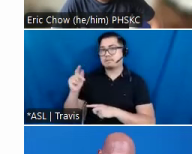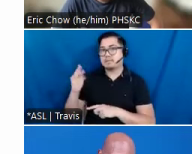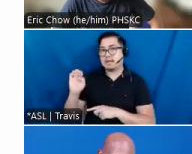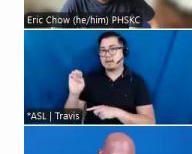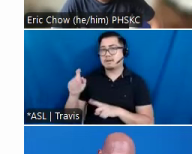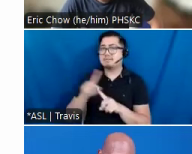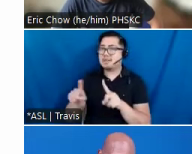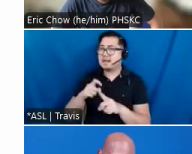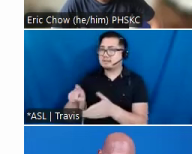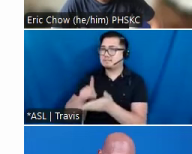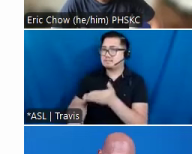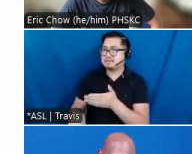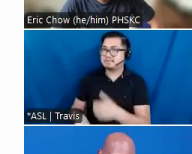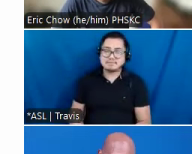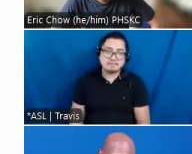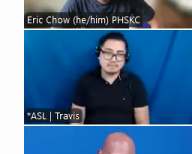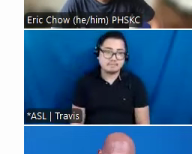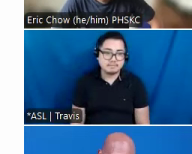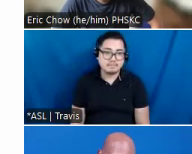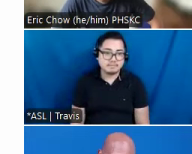I'd have to take a look at that.